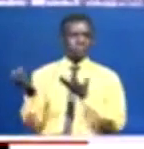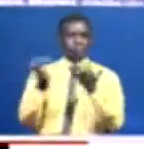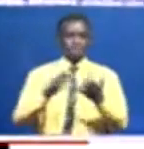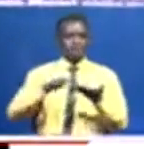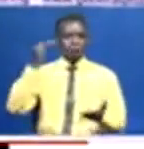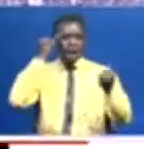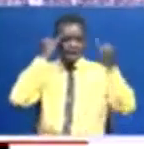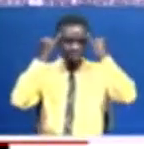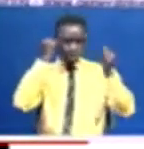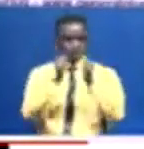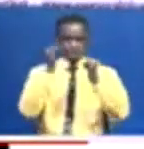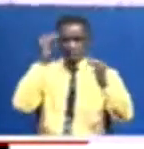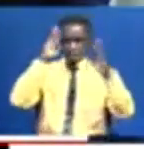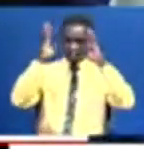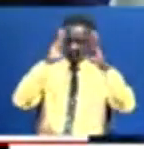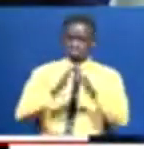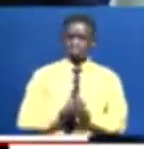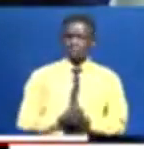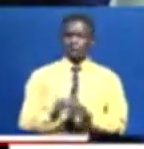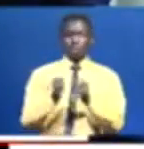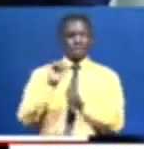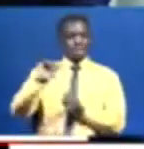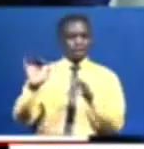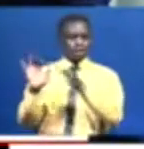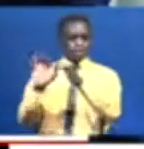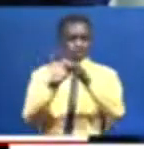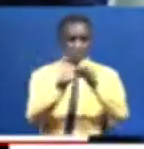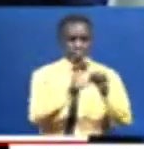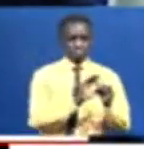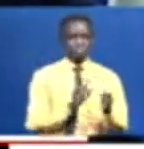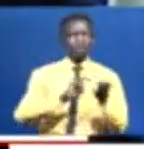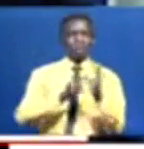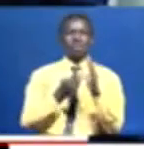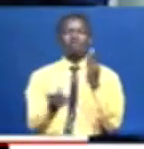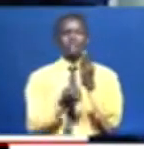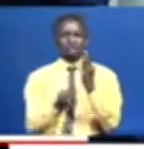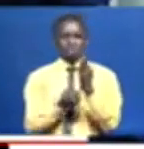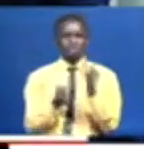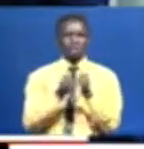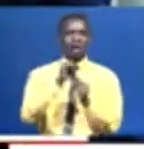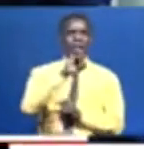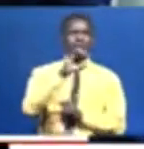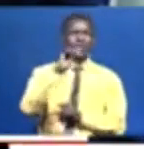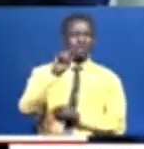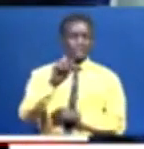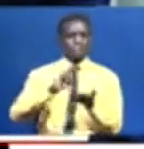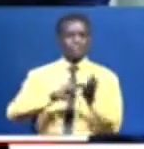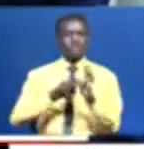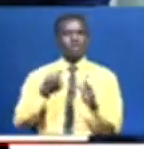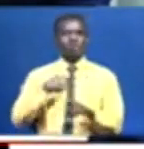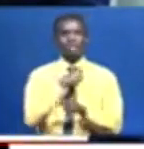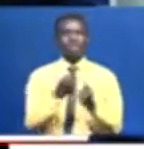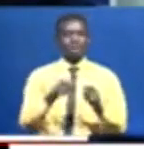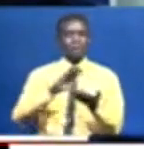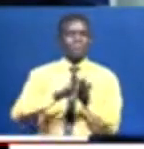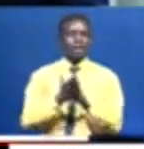and with the progression of technologies like IoT, we're trying to build a more connected